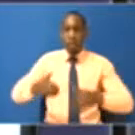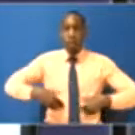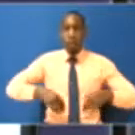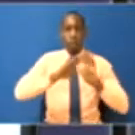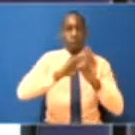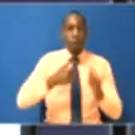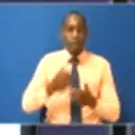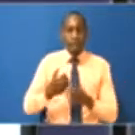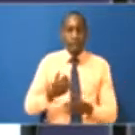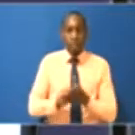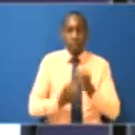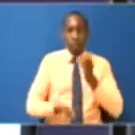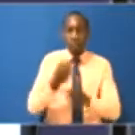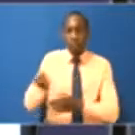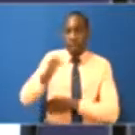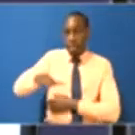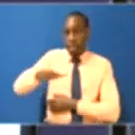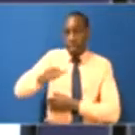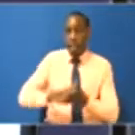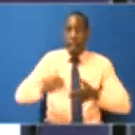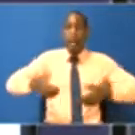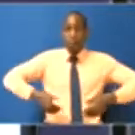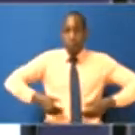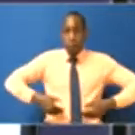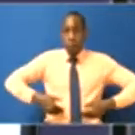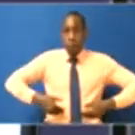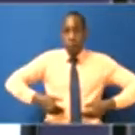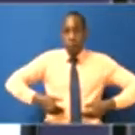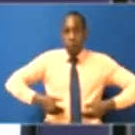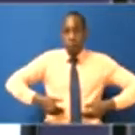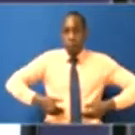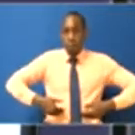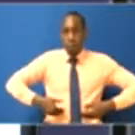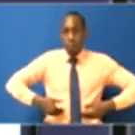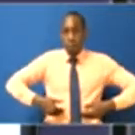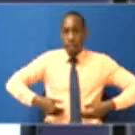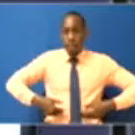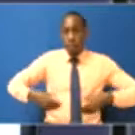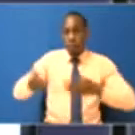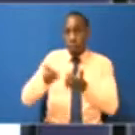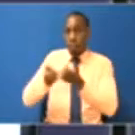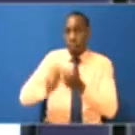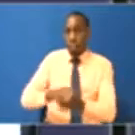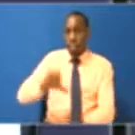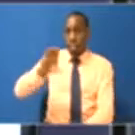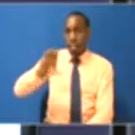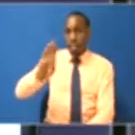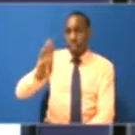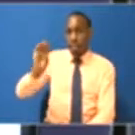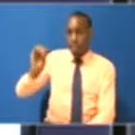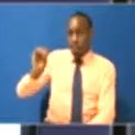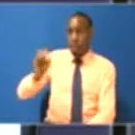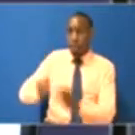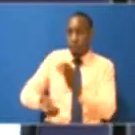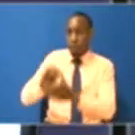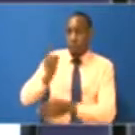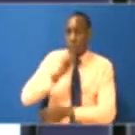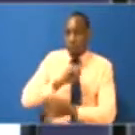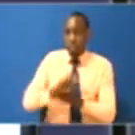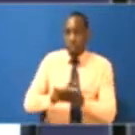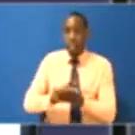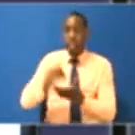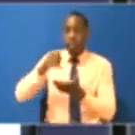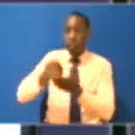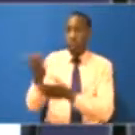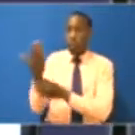up in the informal settlements youth um informal uh businesses cbo's it was set up it was there on